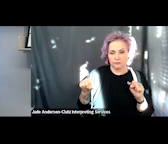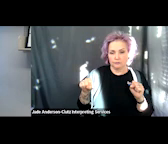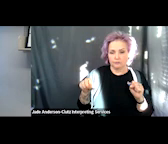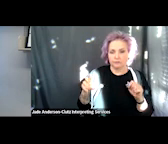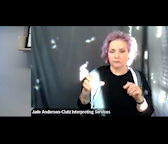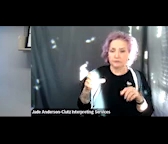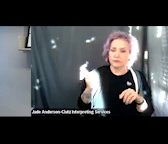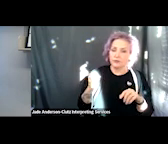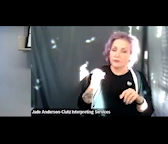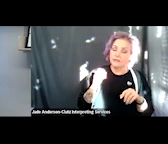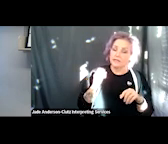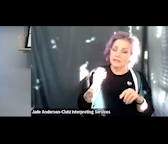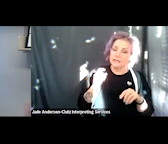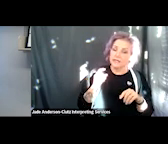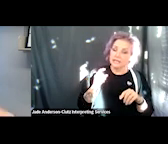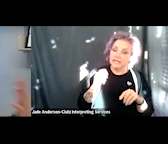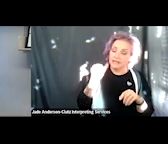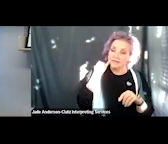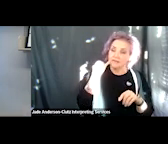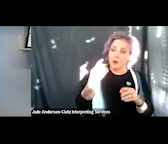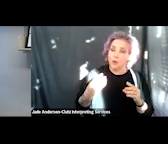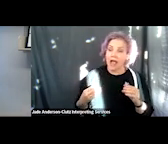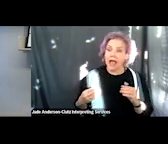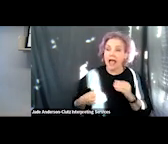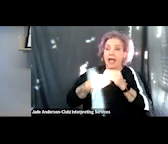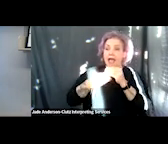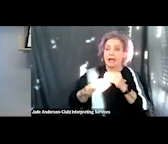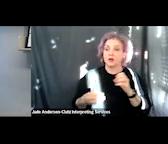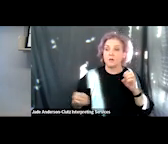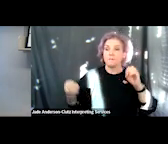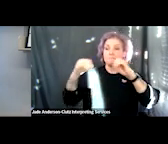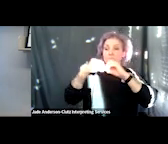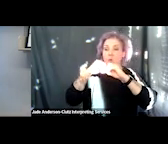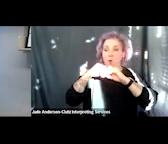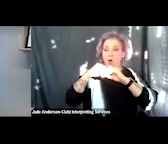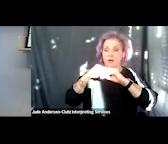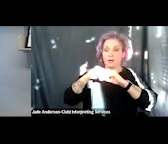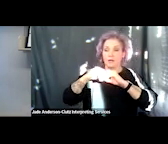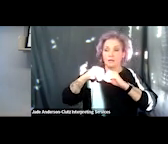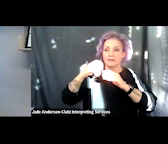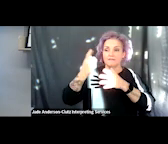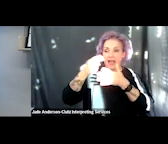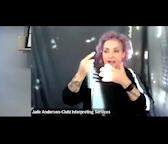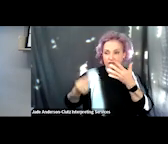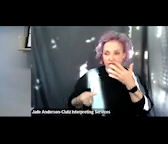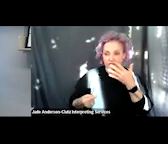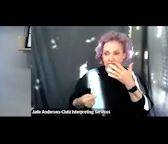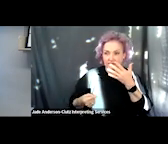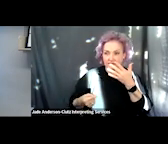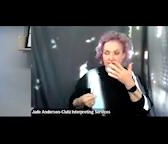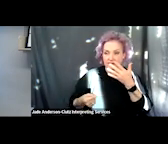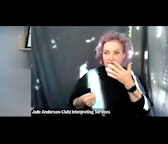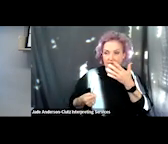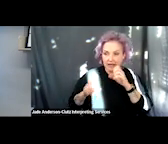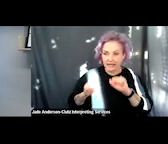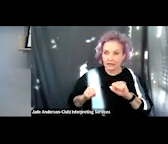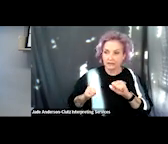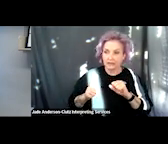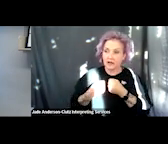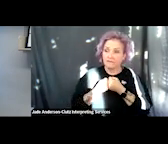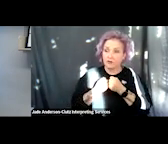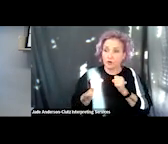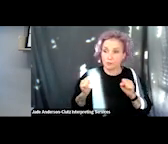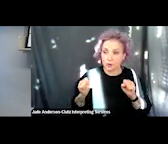they actually become impaired? Typically, these ones don't show any change. And then finally, for the homozygous knockouts, we have repeatedly shown